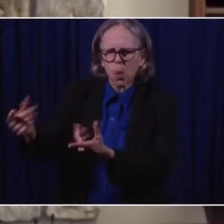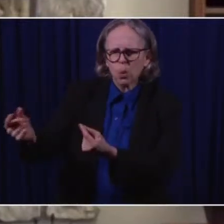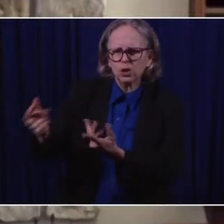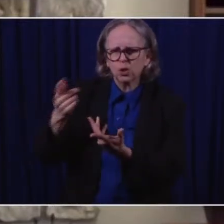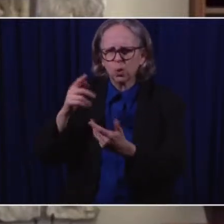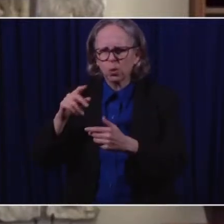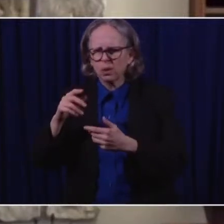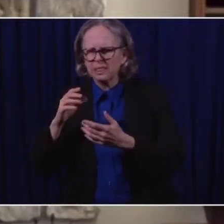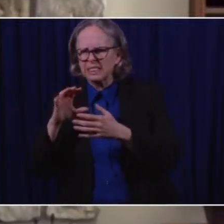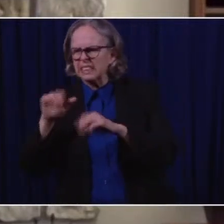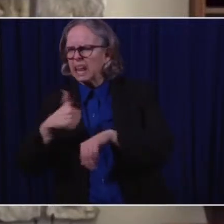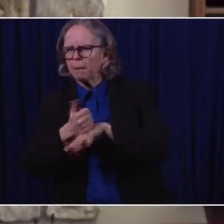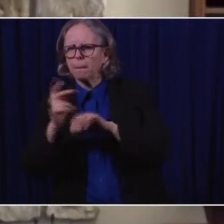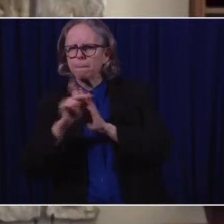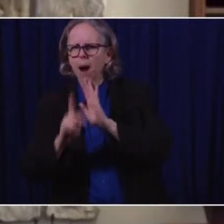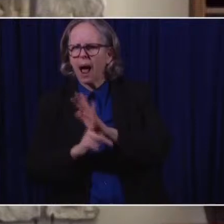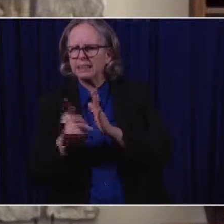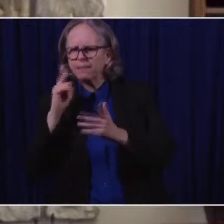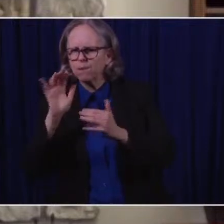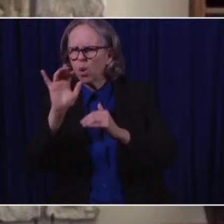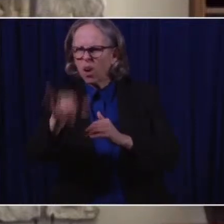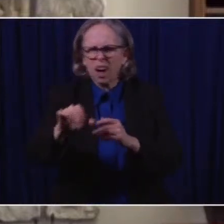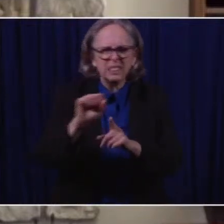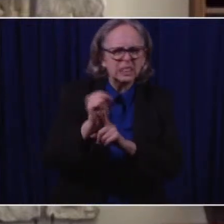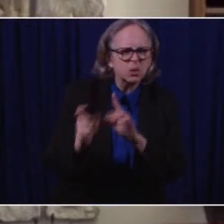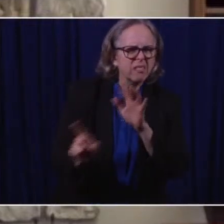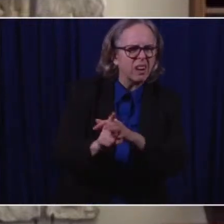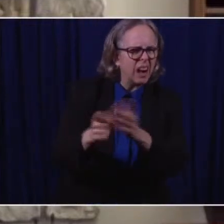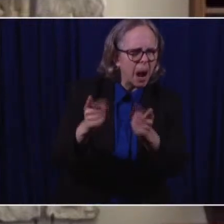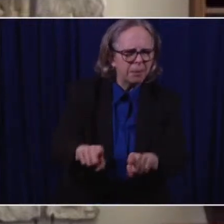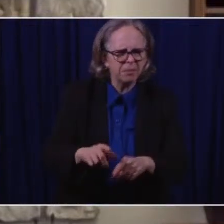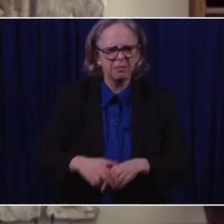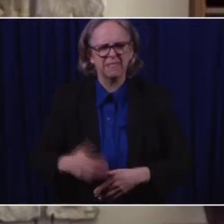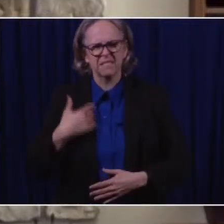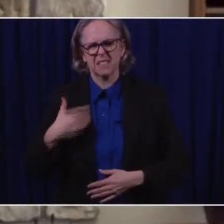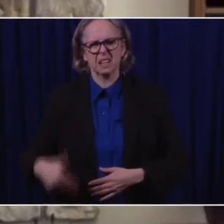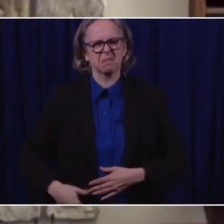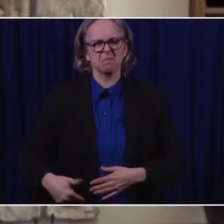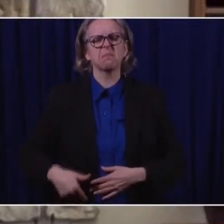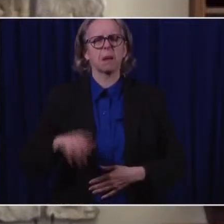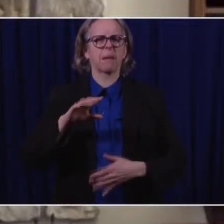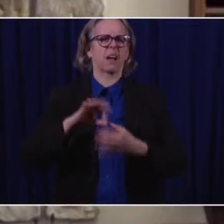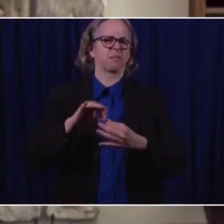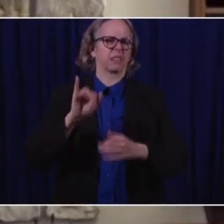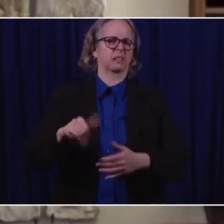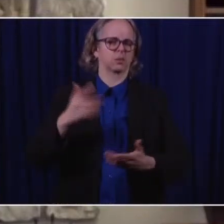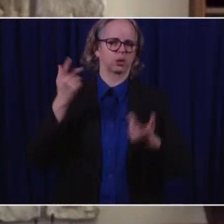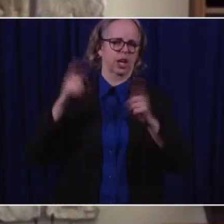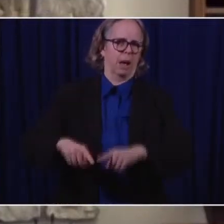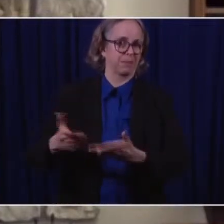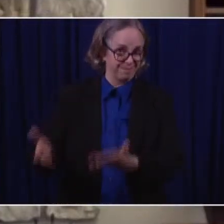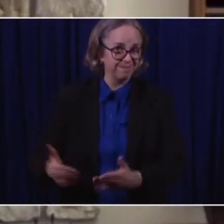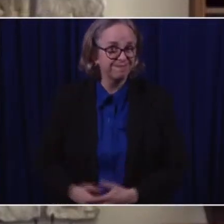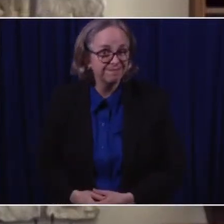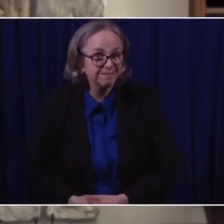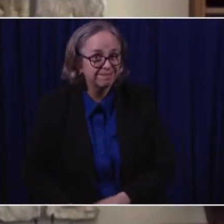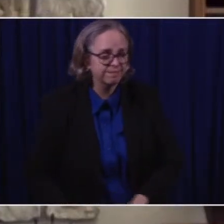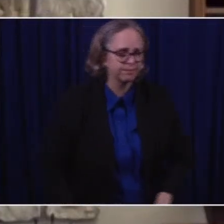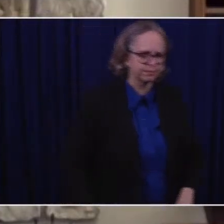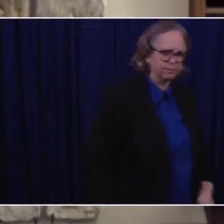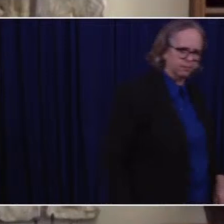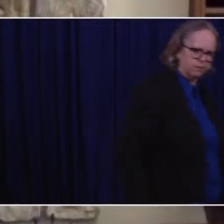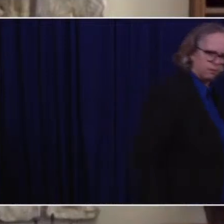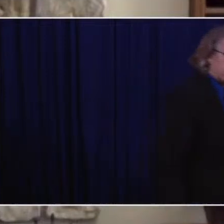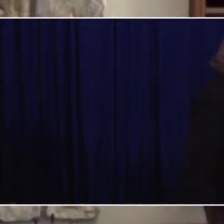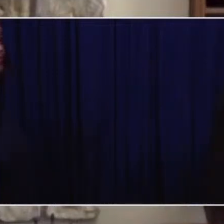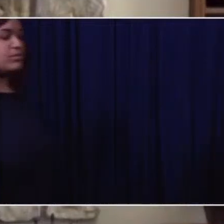But that's my kind of first take on it anyway. Next question is from Chelsea Sick at WKEF in